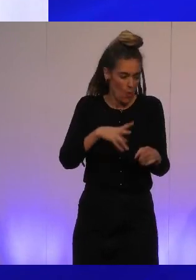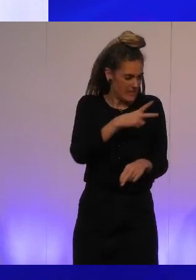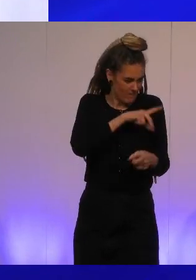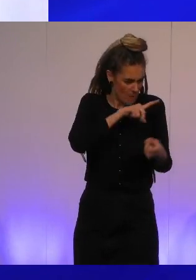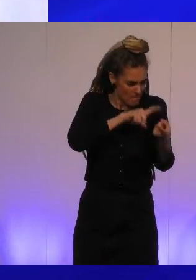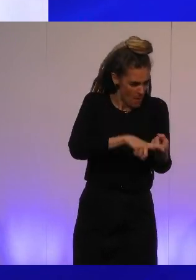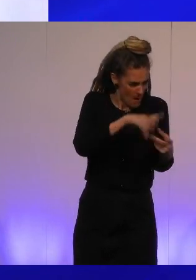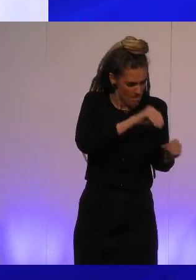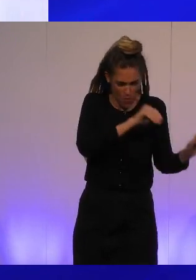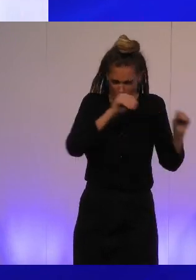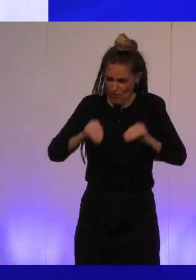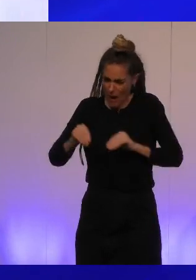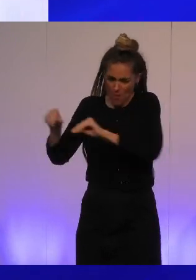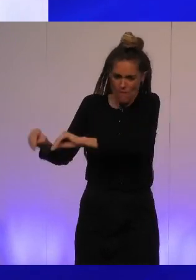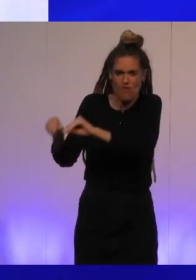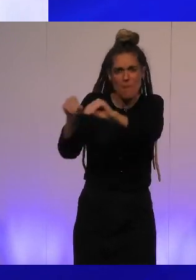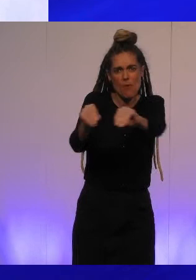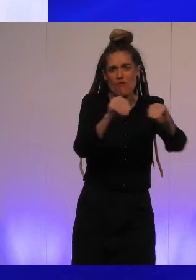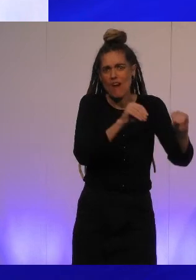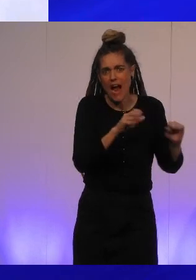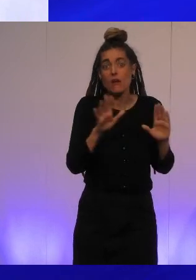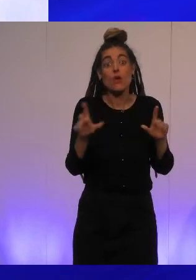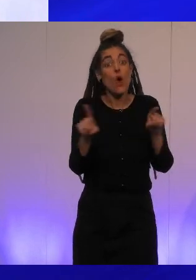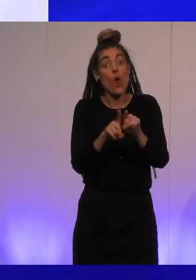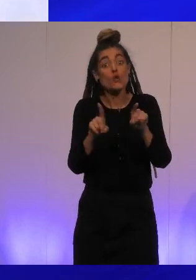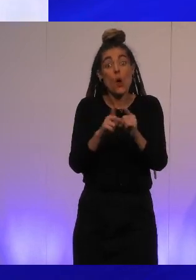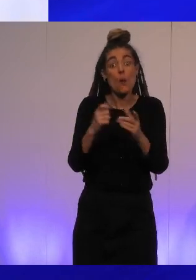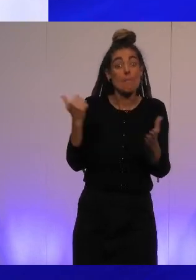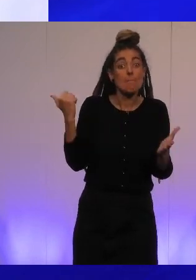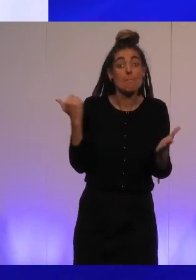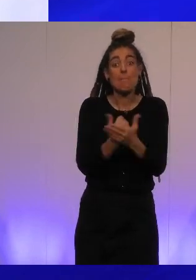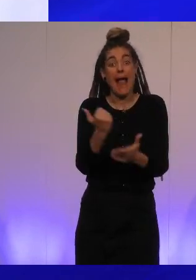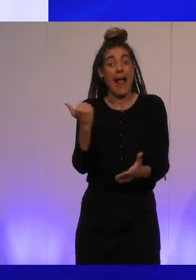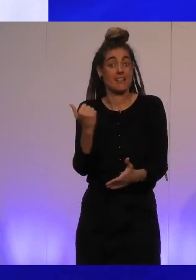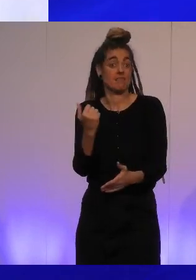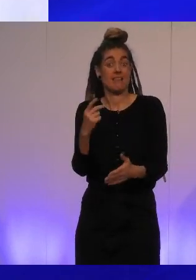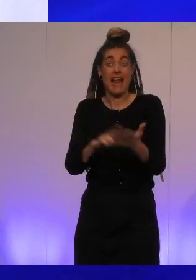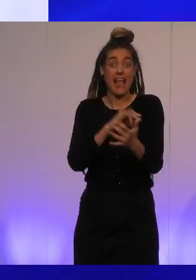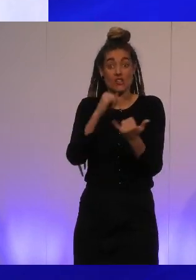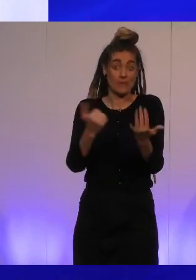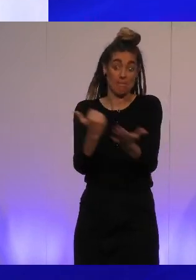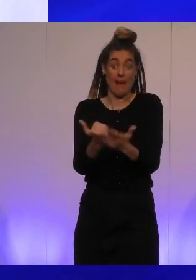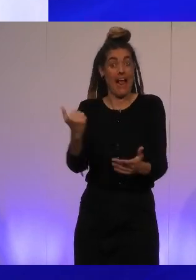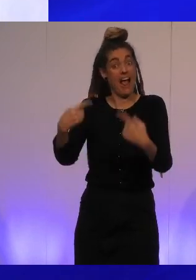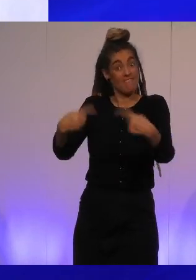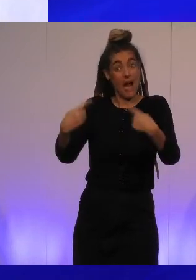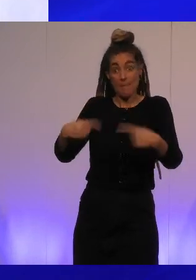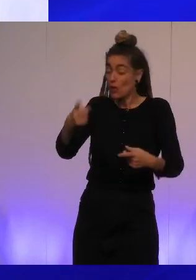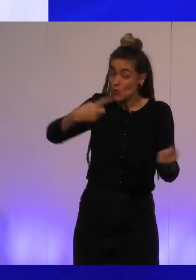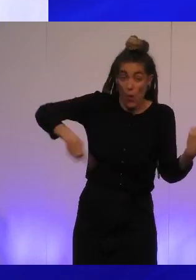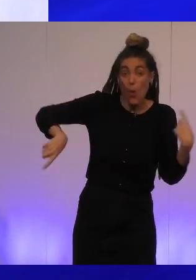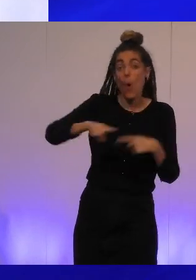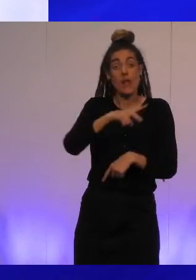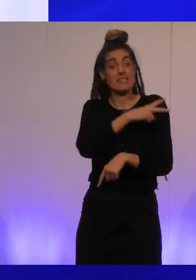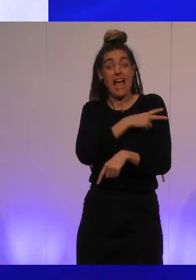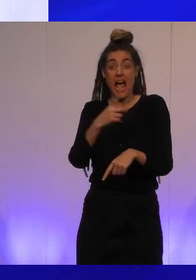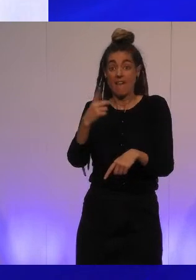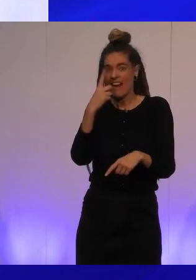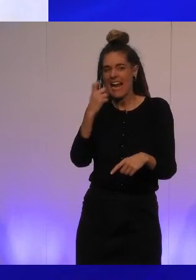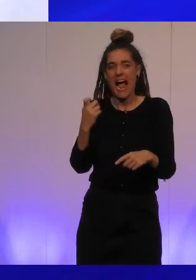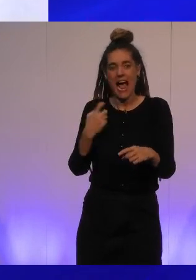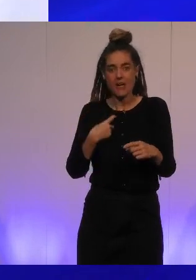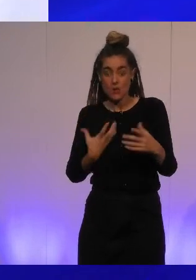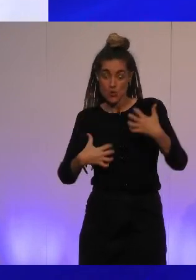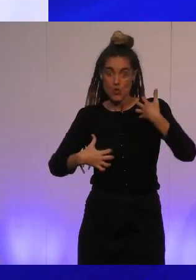And the NHSP bank is available to all our own staff, so they can join that and get that incentive scheme